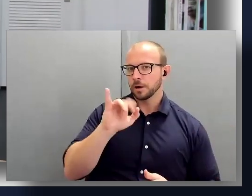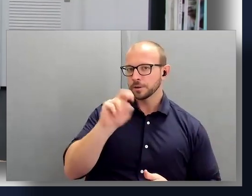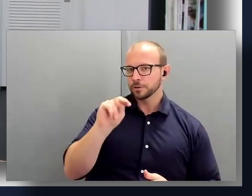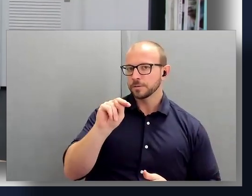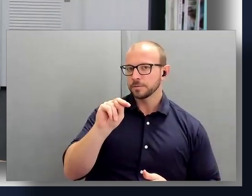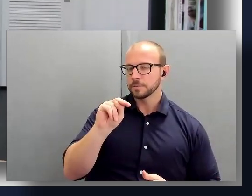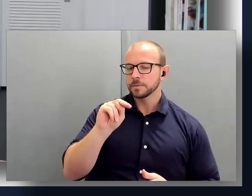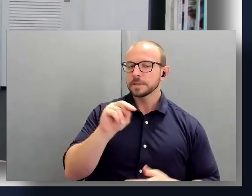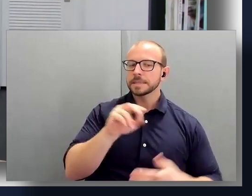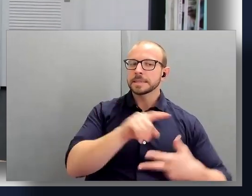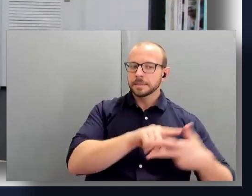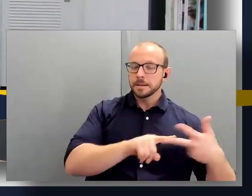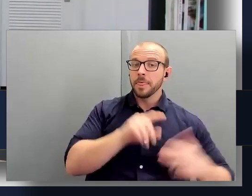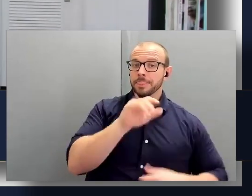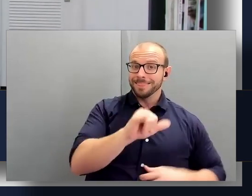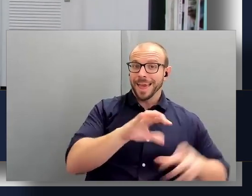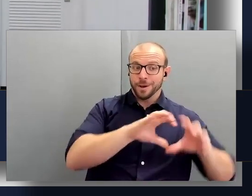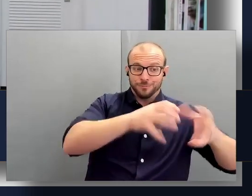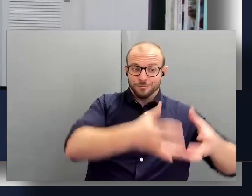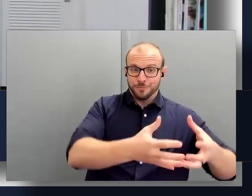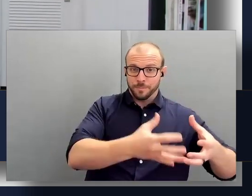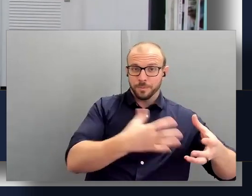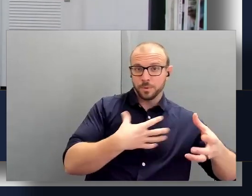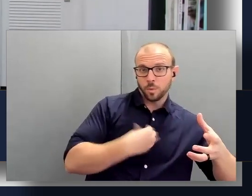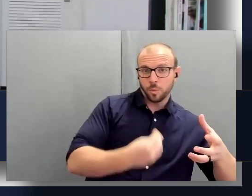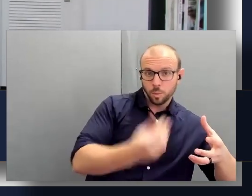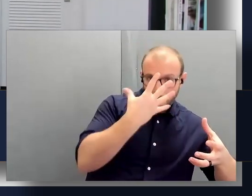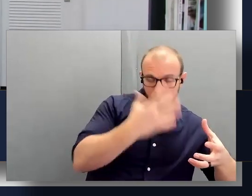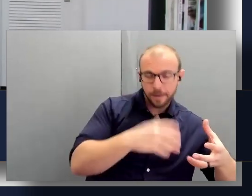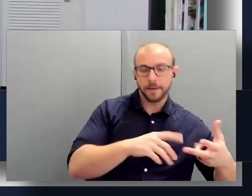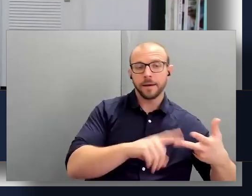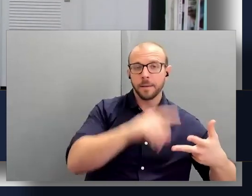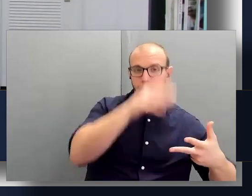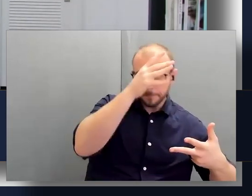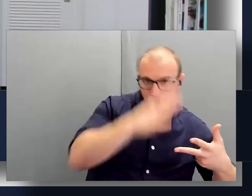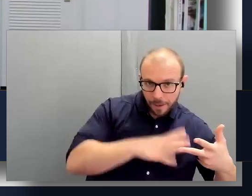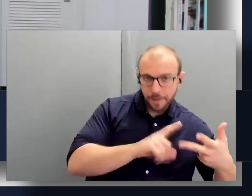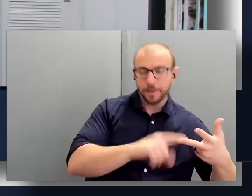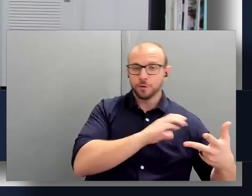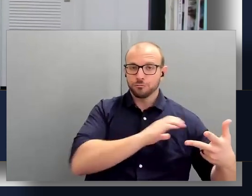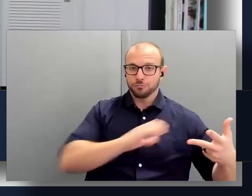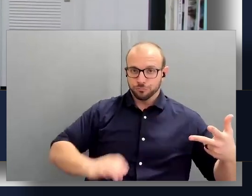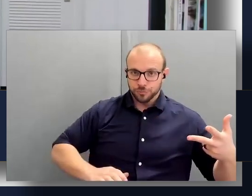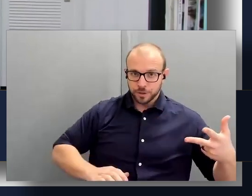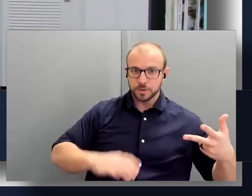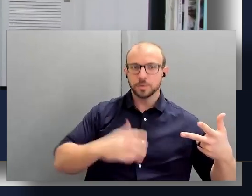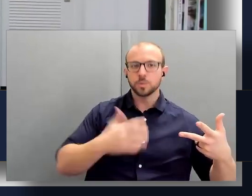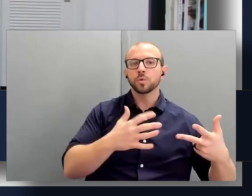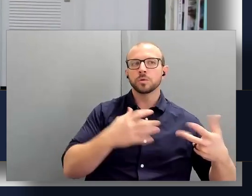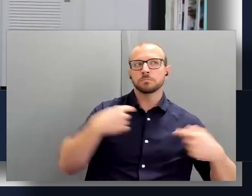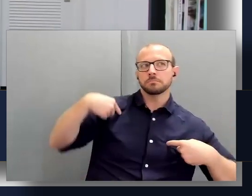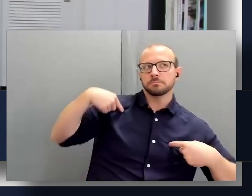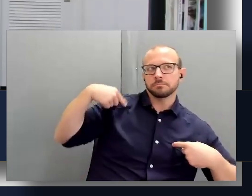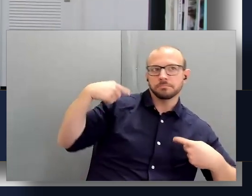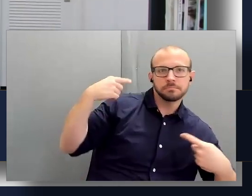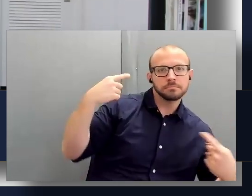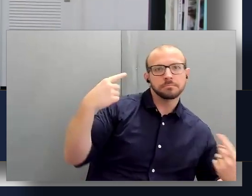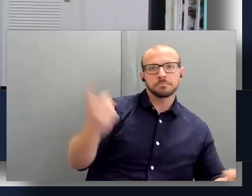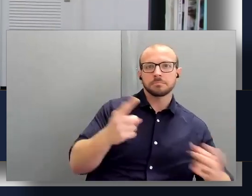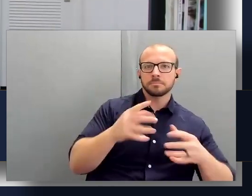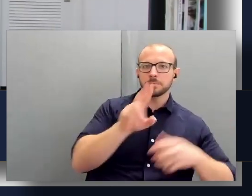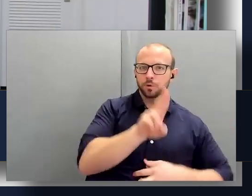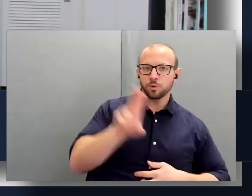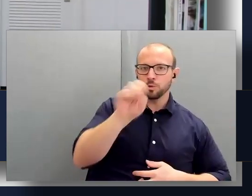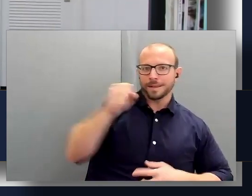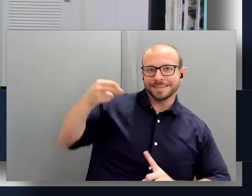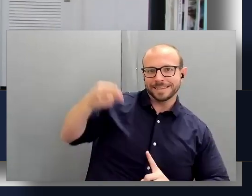of course, that has been the group that has had a lock on political and economic